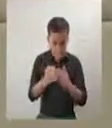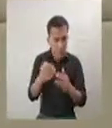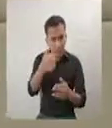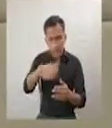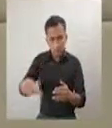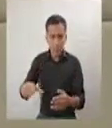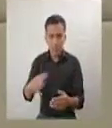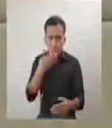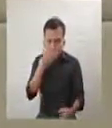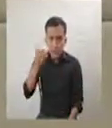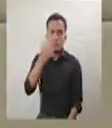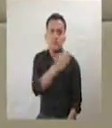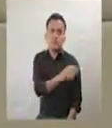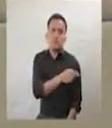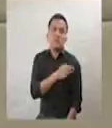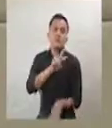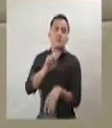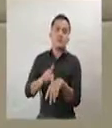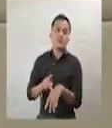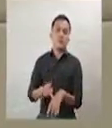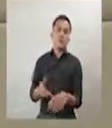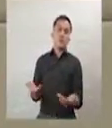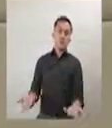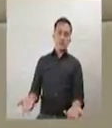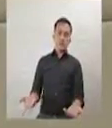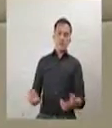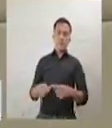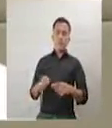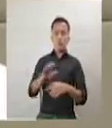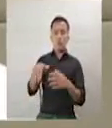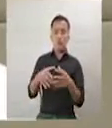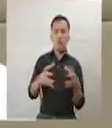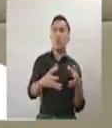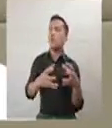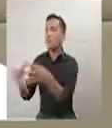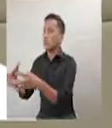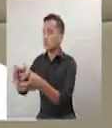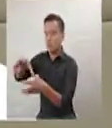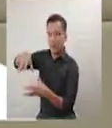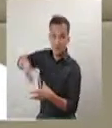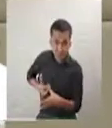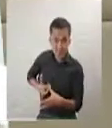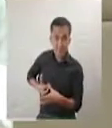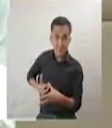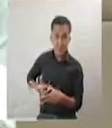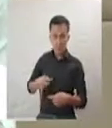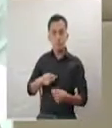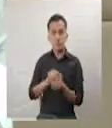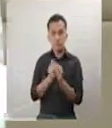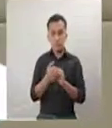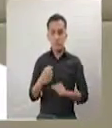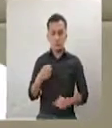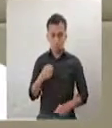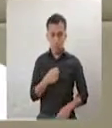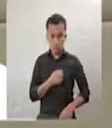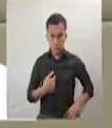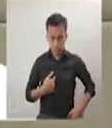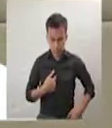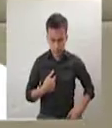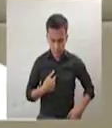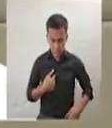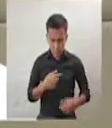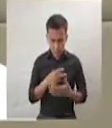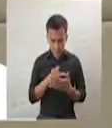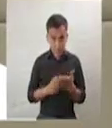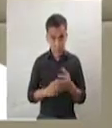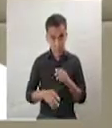best hospitals in the Philippines. But it all goes to corruption. That's why if I become senator, that